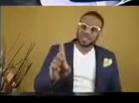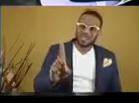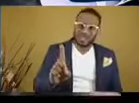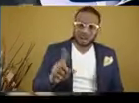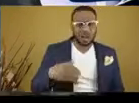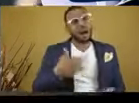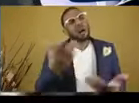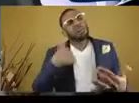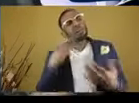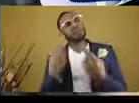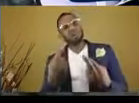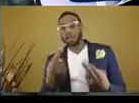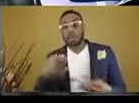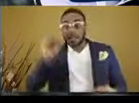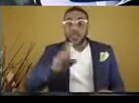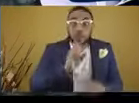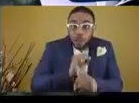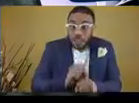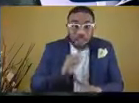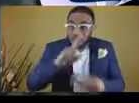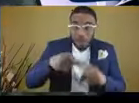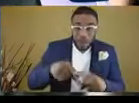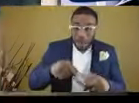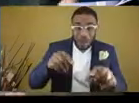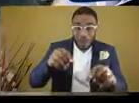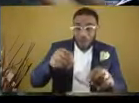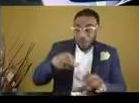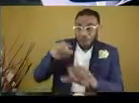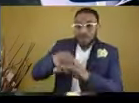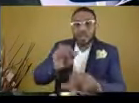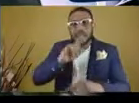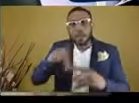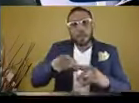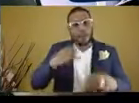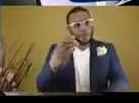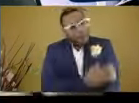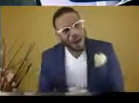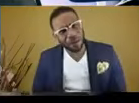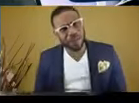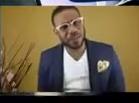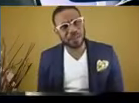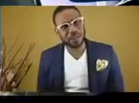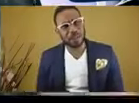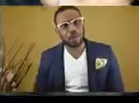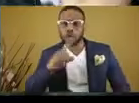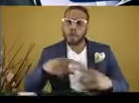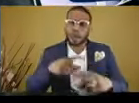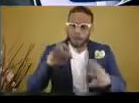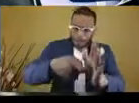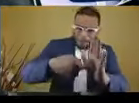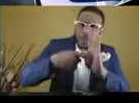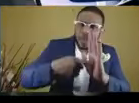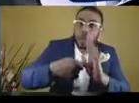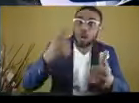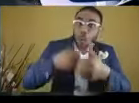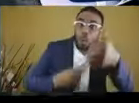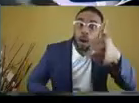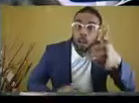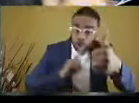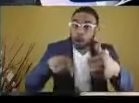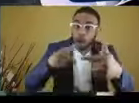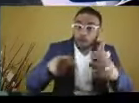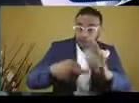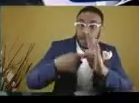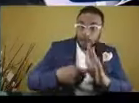they're our friends. This is really wasn't about even participation. This is about power. And so when we're talking about a mandate one, let's talk about the